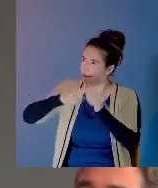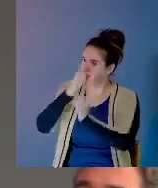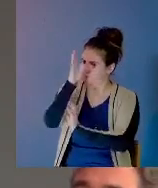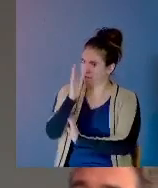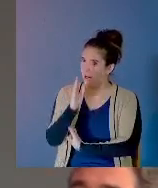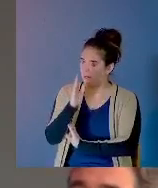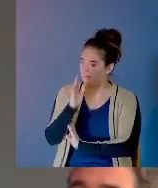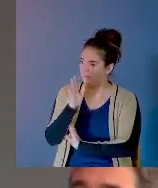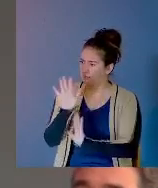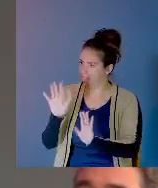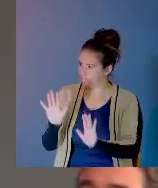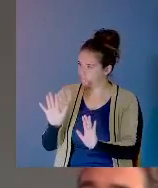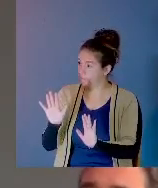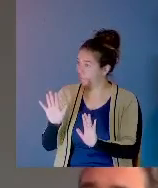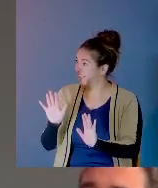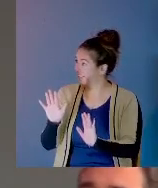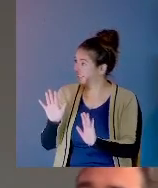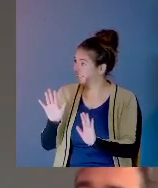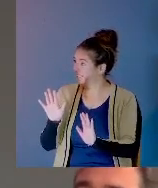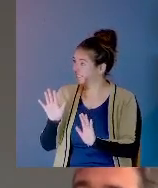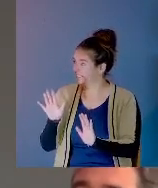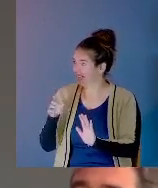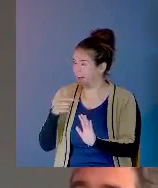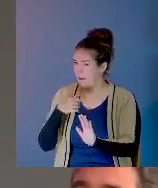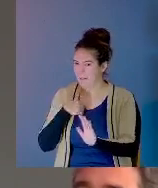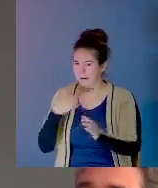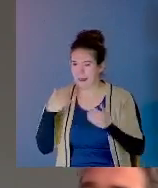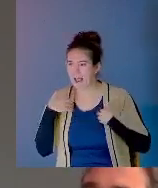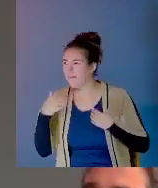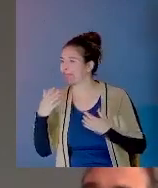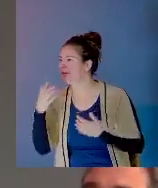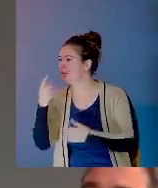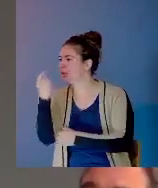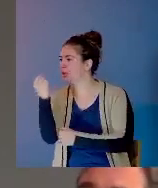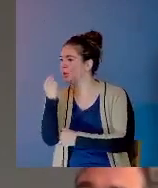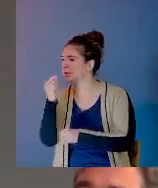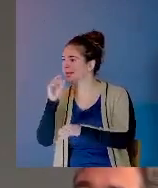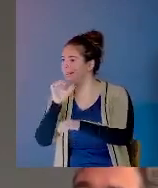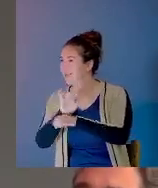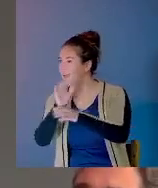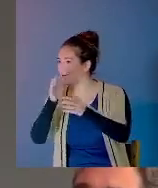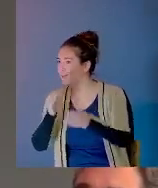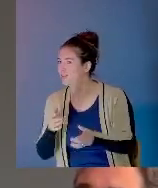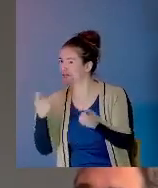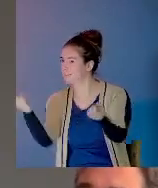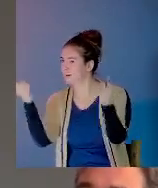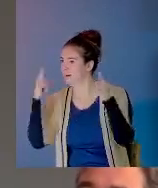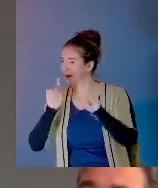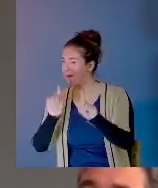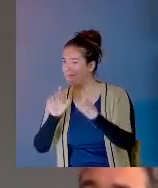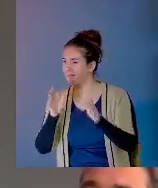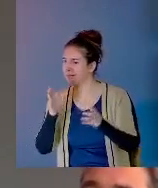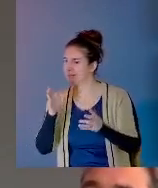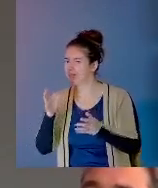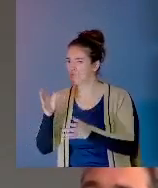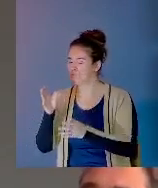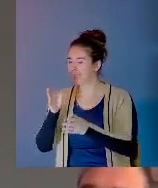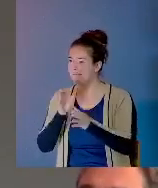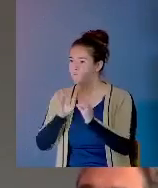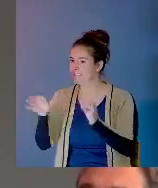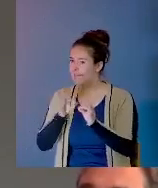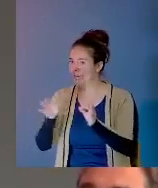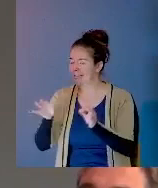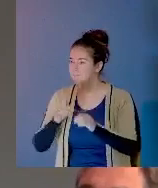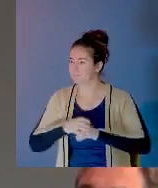Tuesday nighters up and make them recite that, okay? But it revolves around four things, okay? And